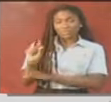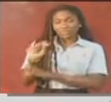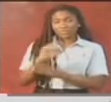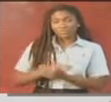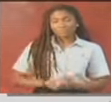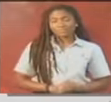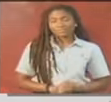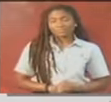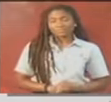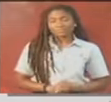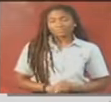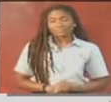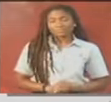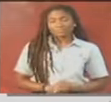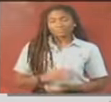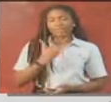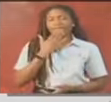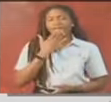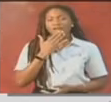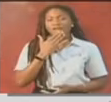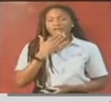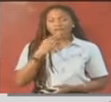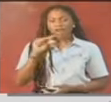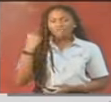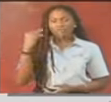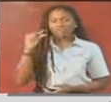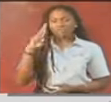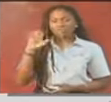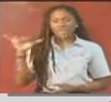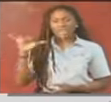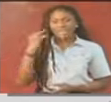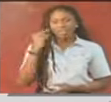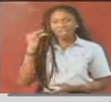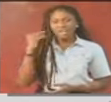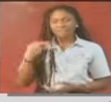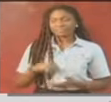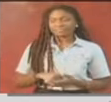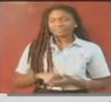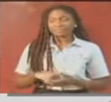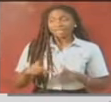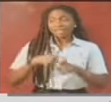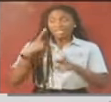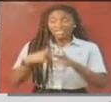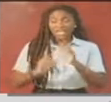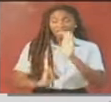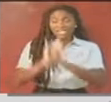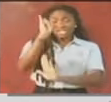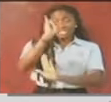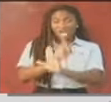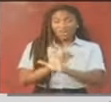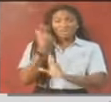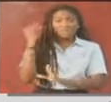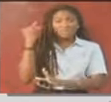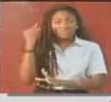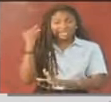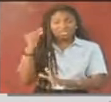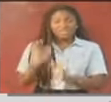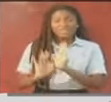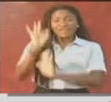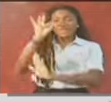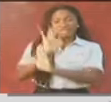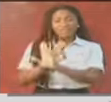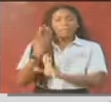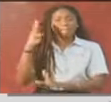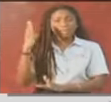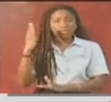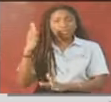section is the section in gray. We then look at the colored sections for the months of January in green, February in blue, March